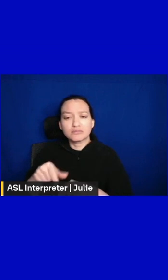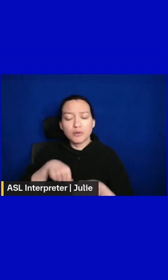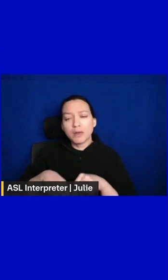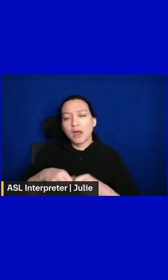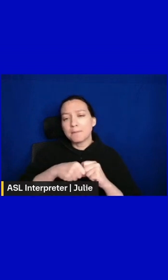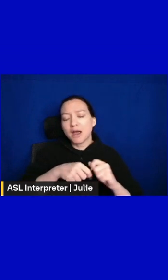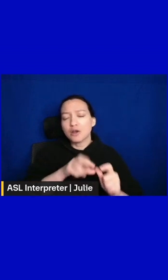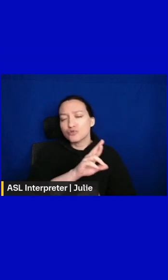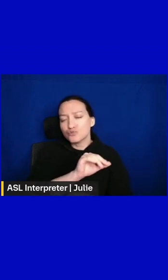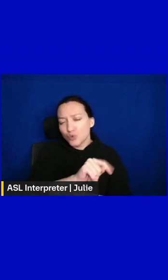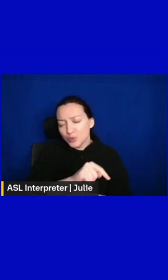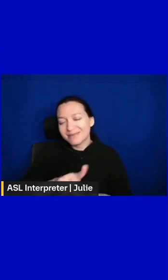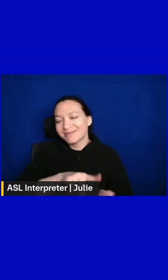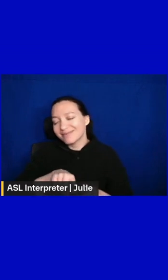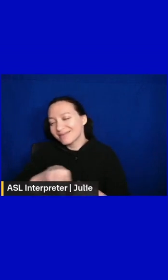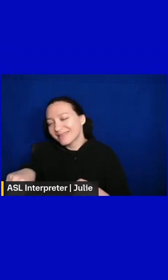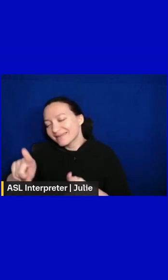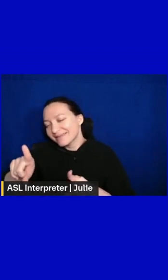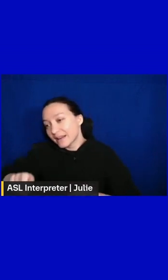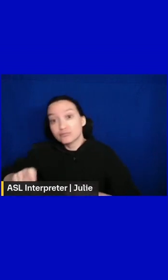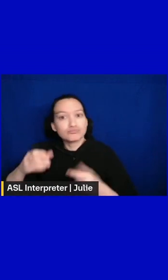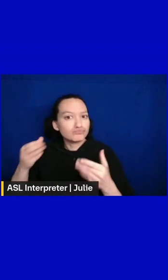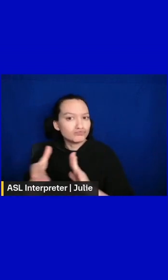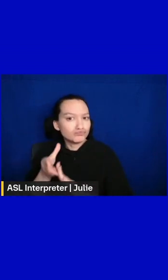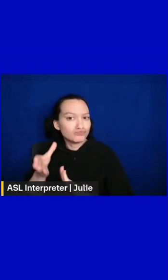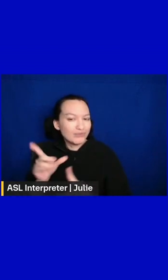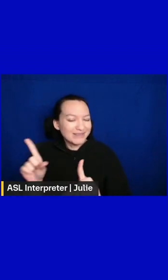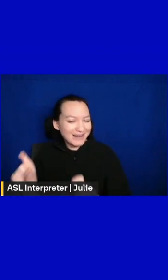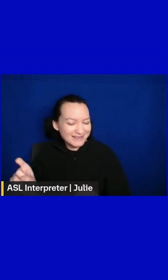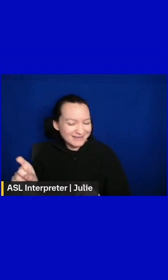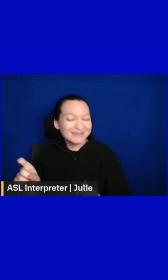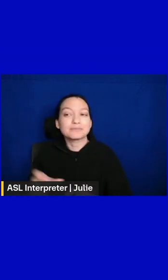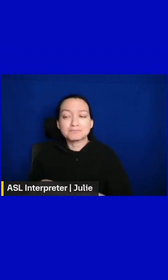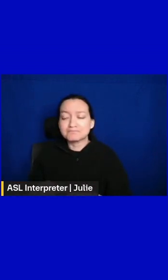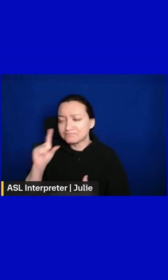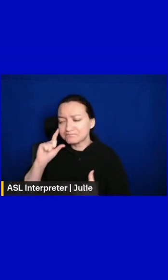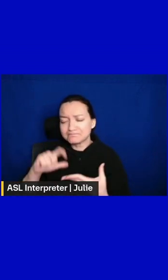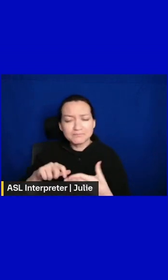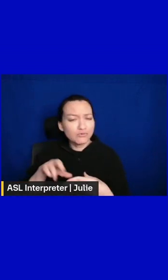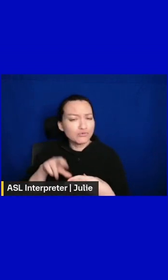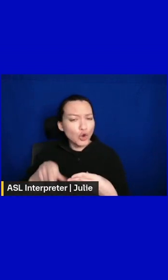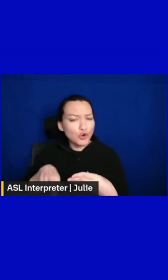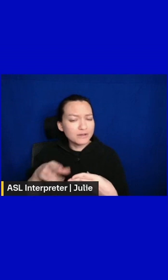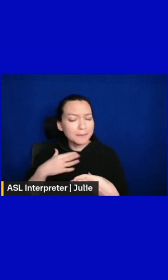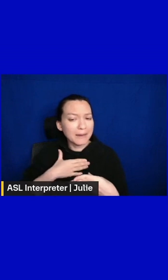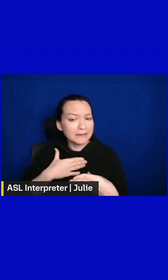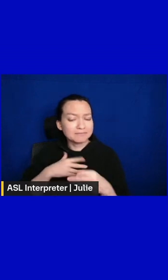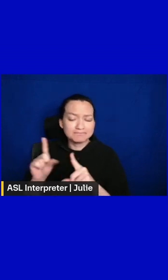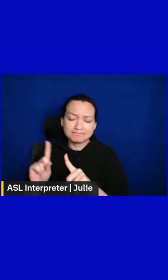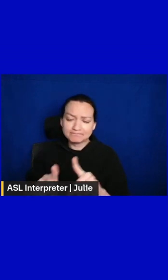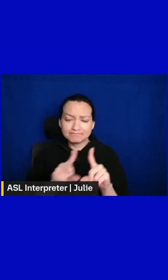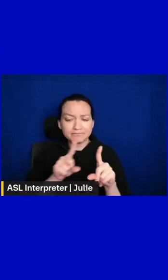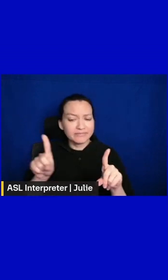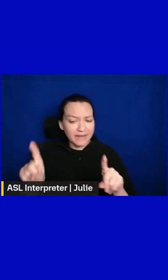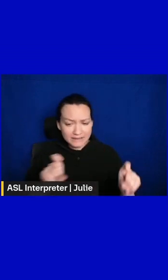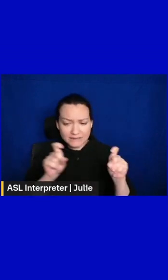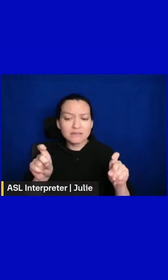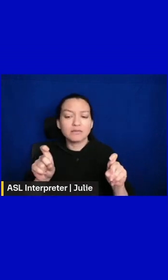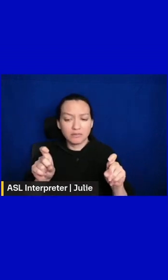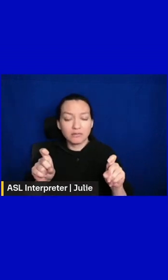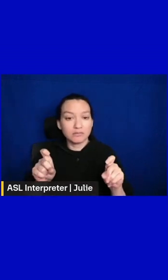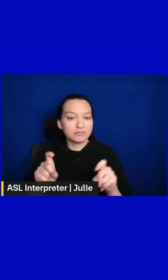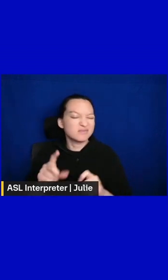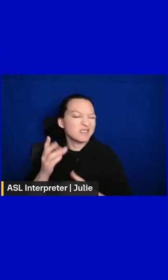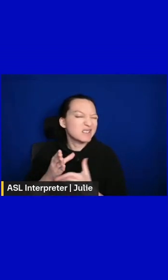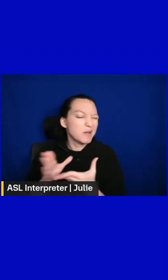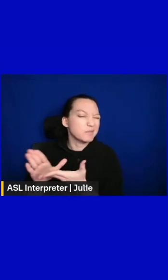test module, and then I do my test. And as part of that, I can see results for my different test passing. I have some variables I need